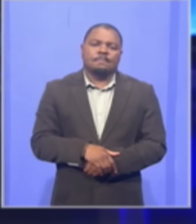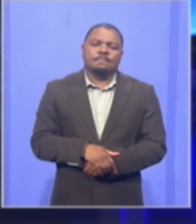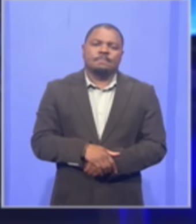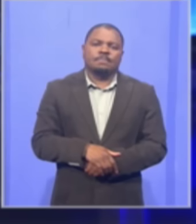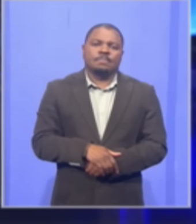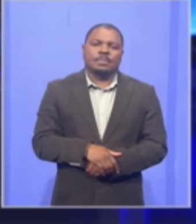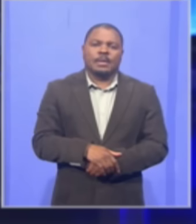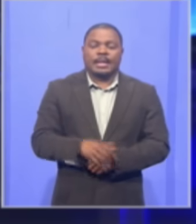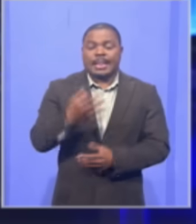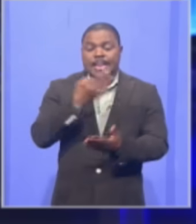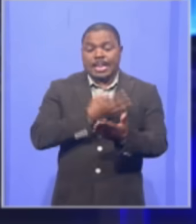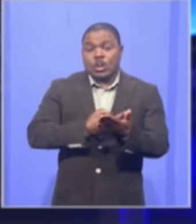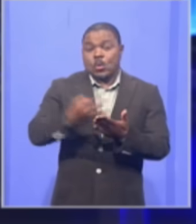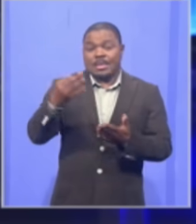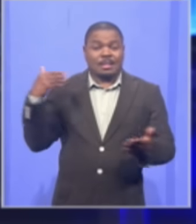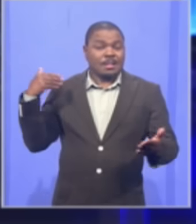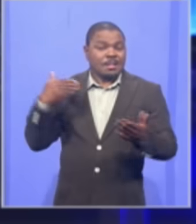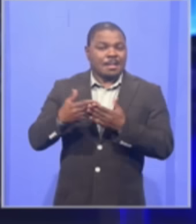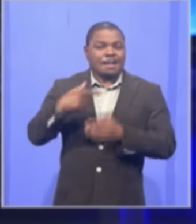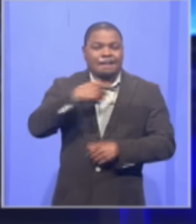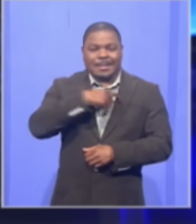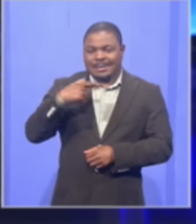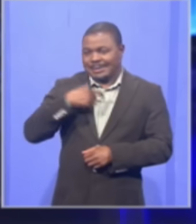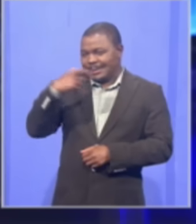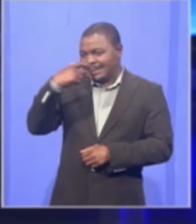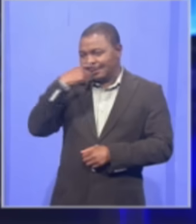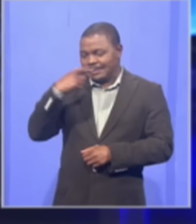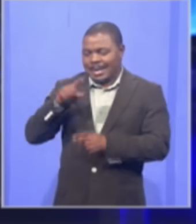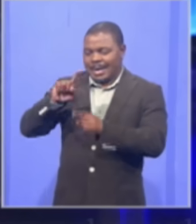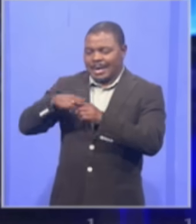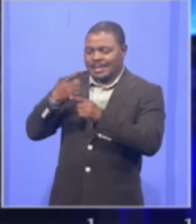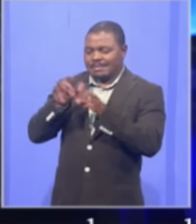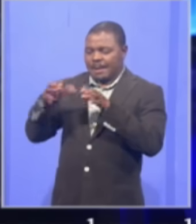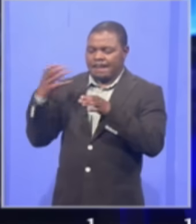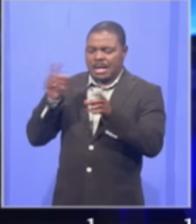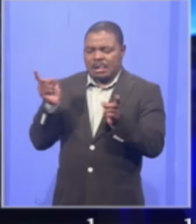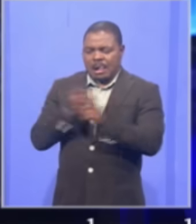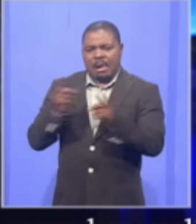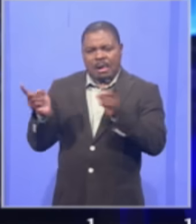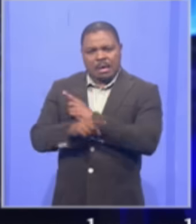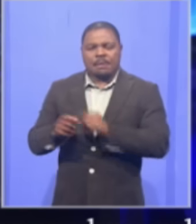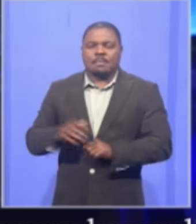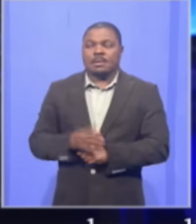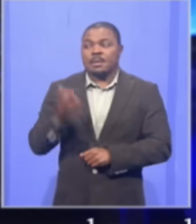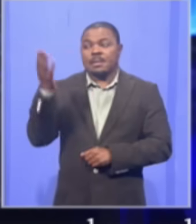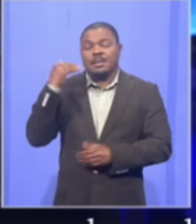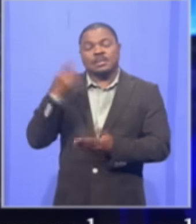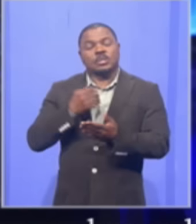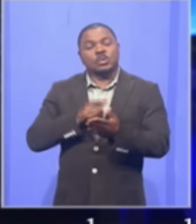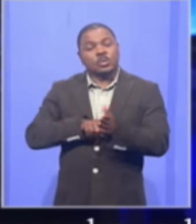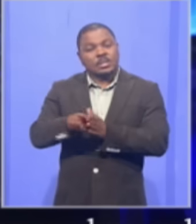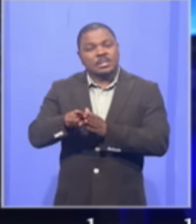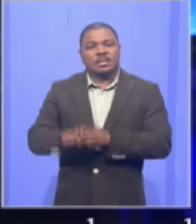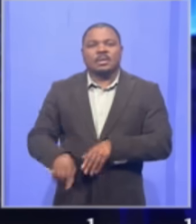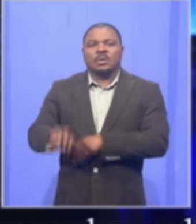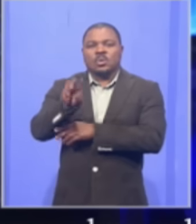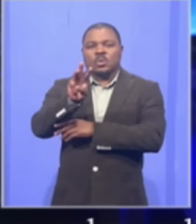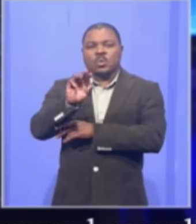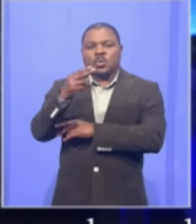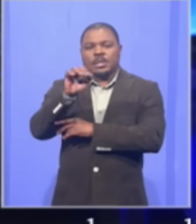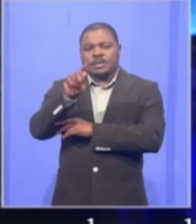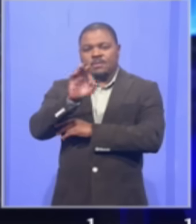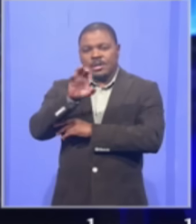Nakong ya dibeke tse 3 Mopresidente Cyril Ramaphosa o entse diphetoho kabineteng ya hae mo kgwedi ya fetileng a ileng a tlosa Andrew Whitfield